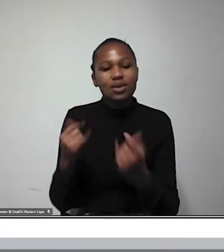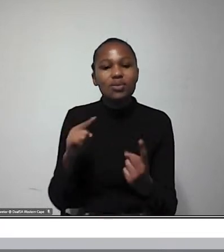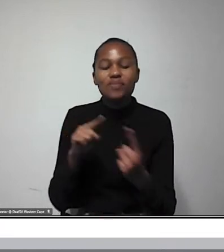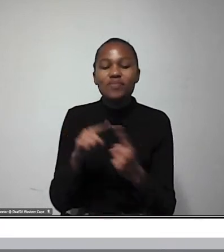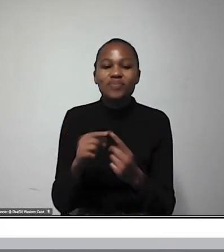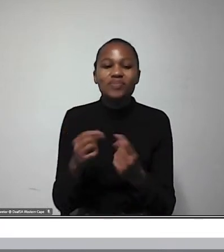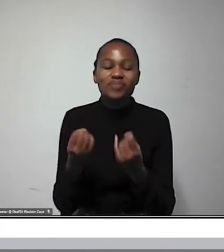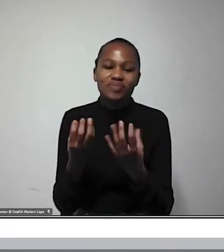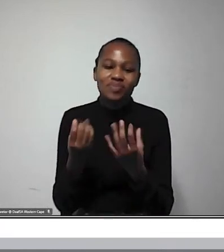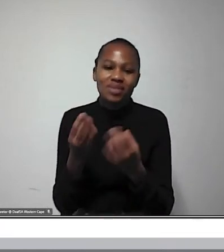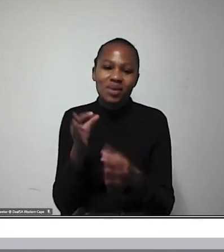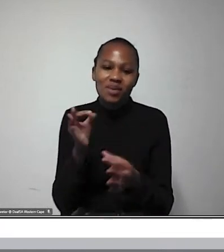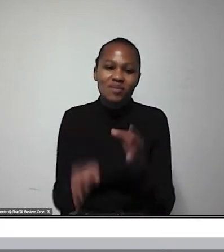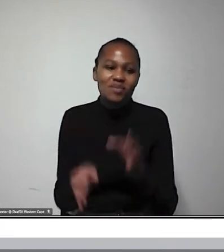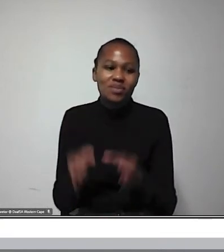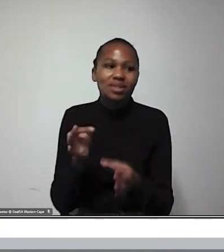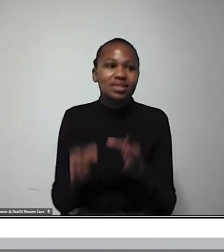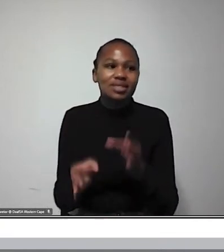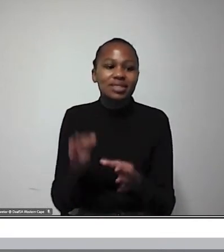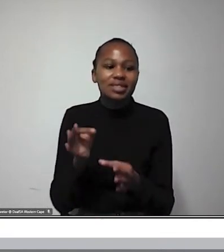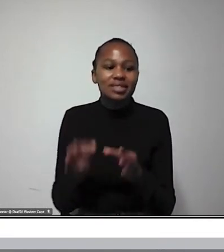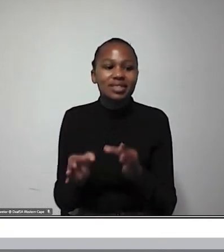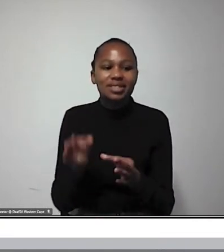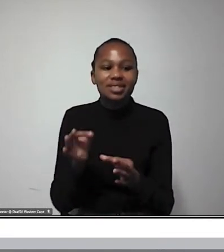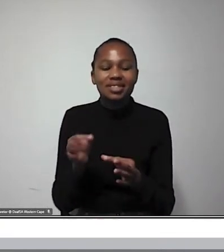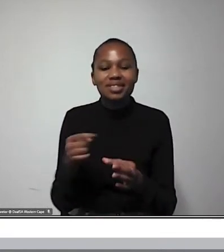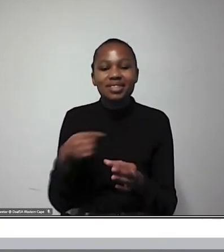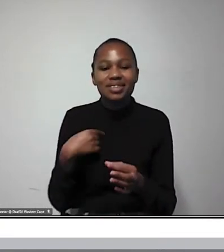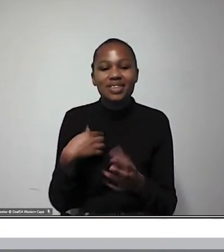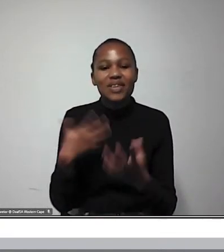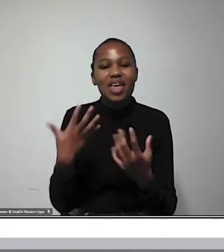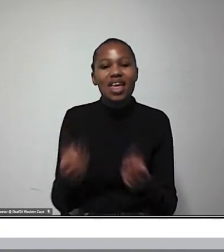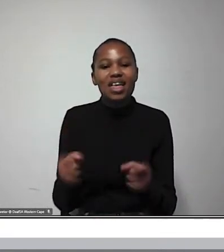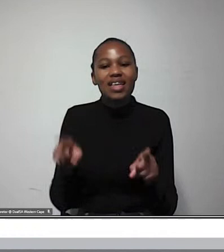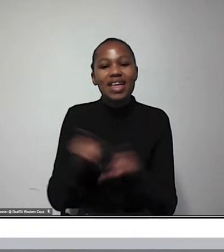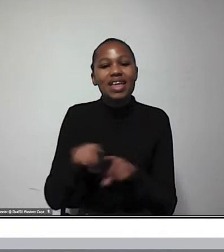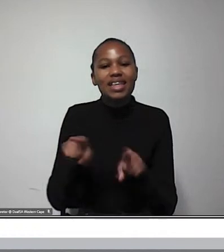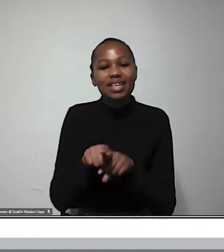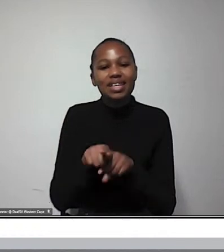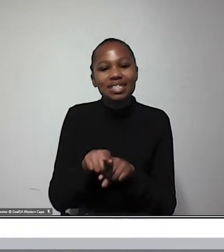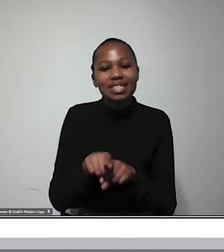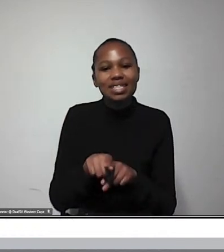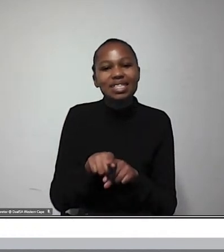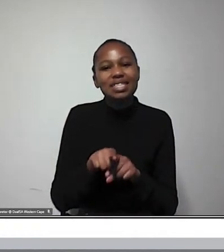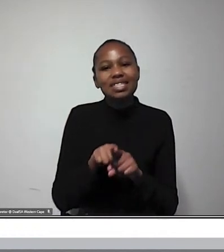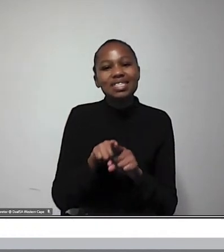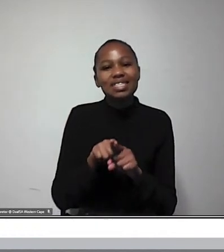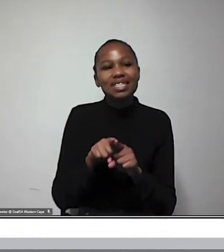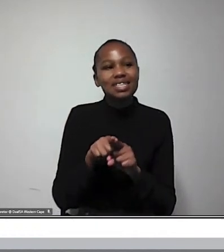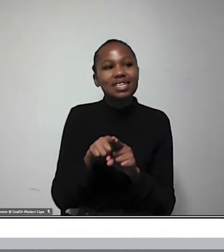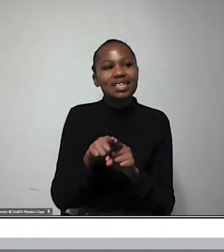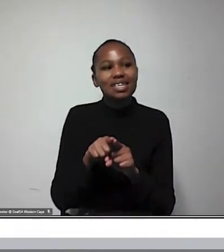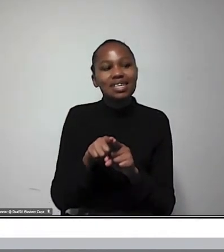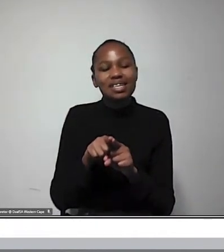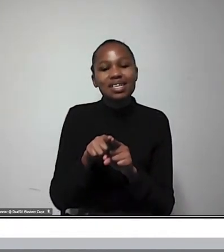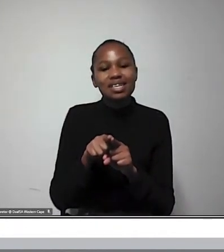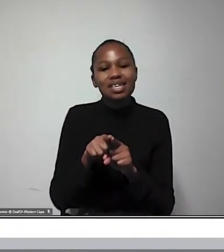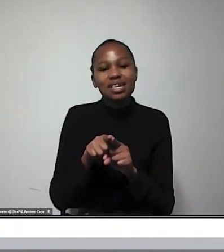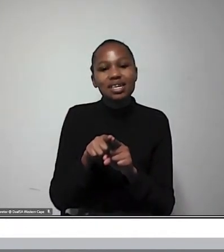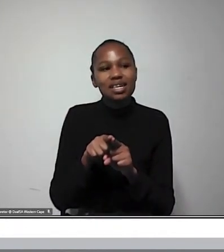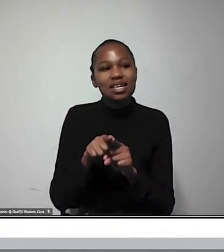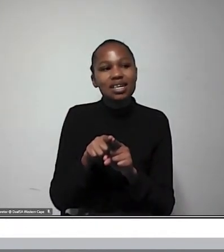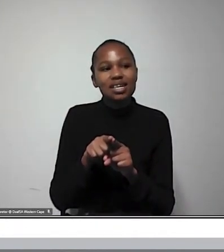of political factors that we have seen, such as the Lady R incident, such as the